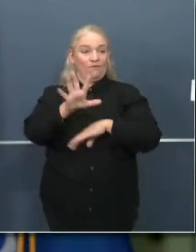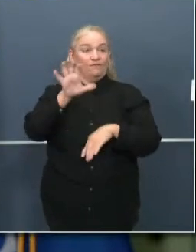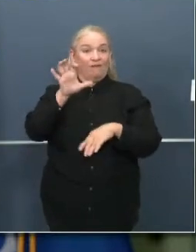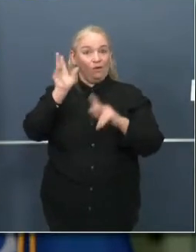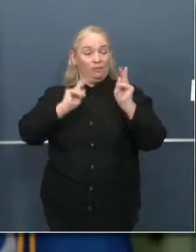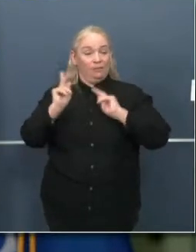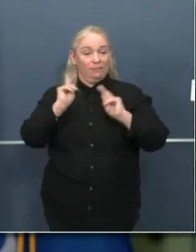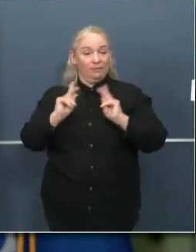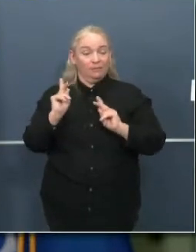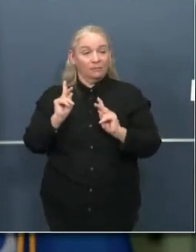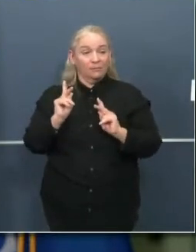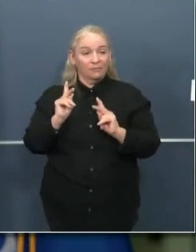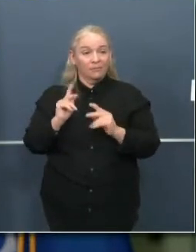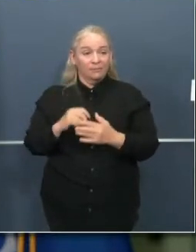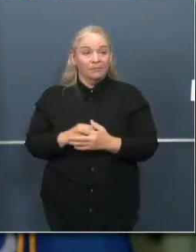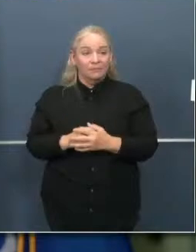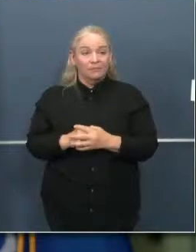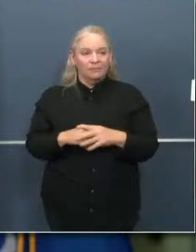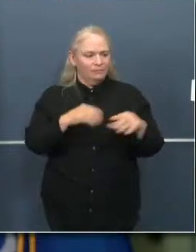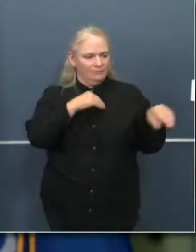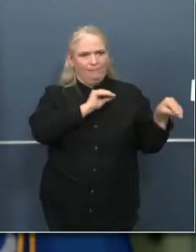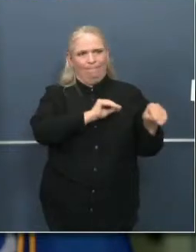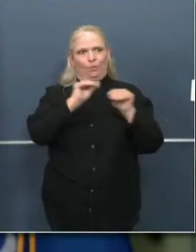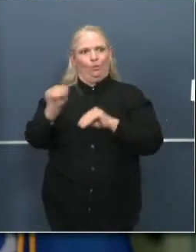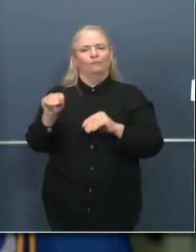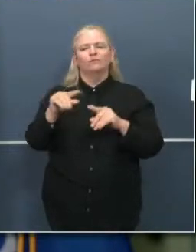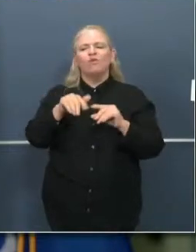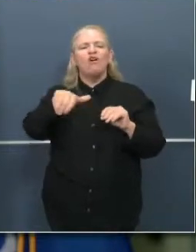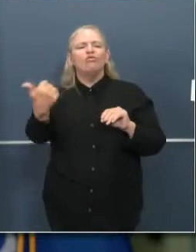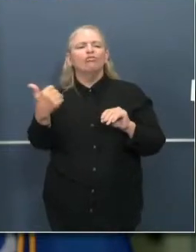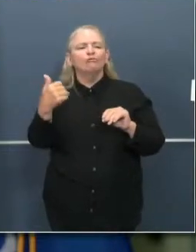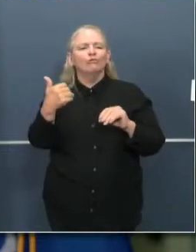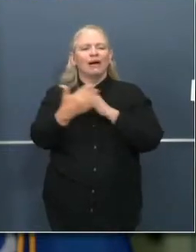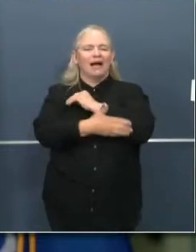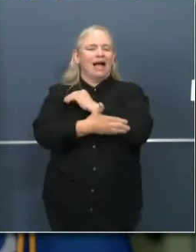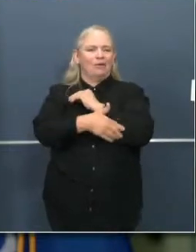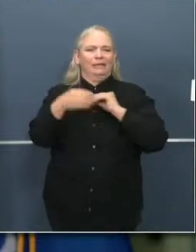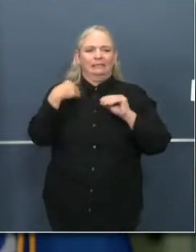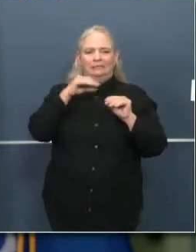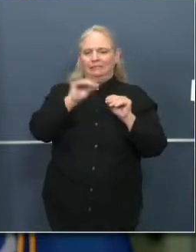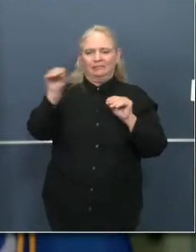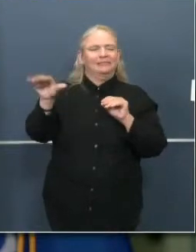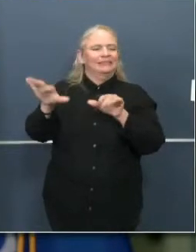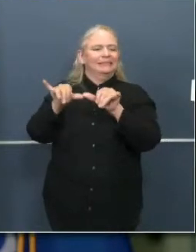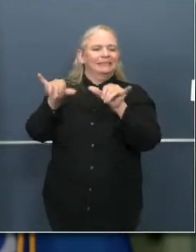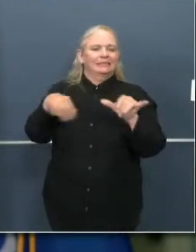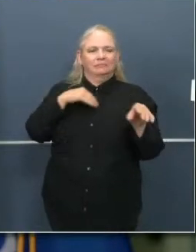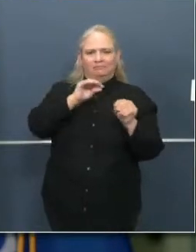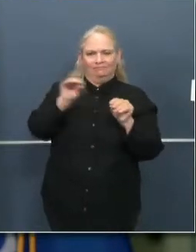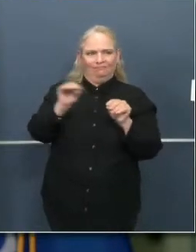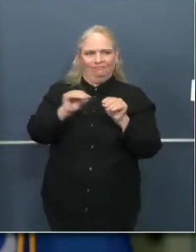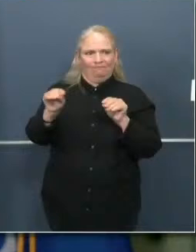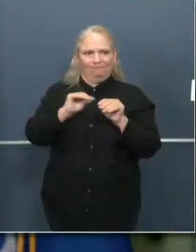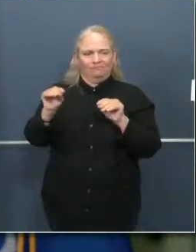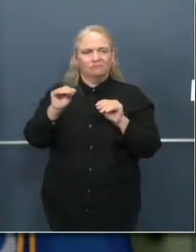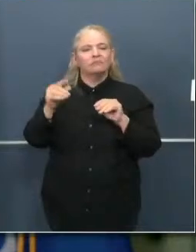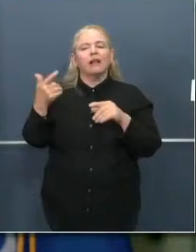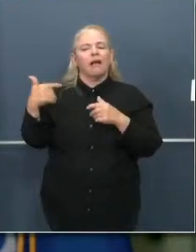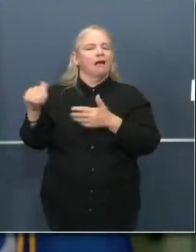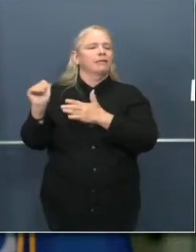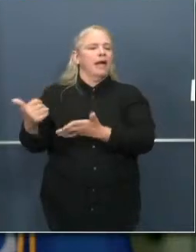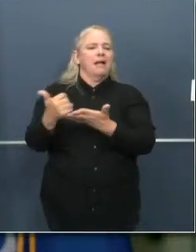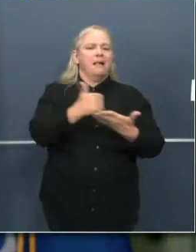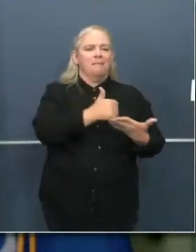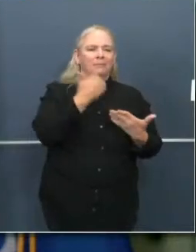county systems have absorbed their share, like San Diego County as an example, we then have protocols, procedures, processes that